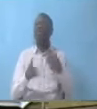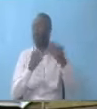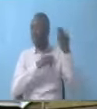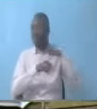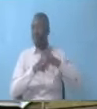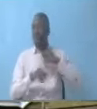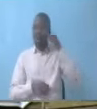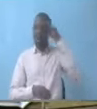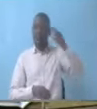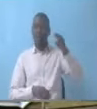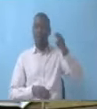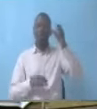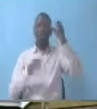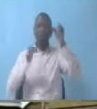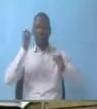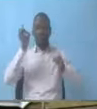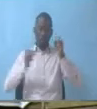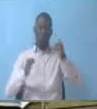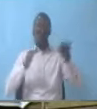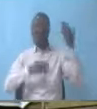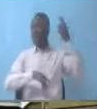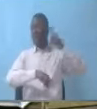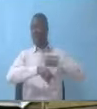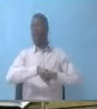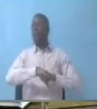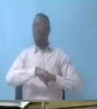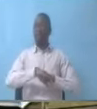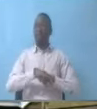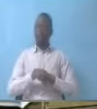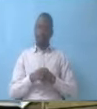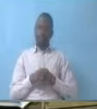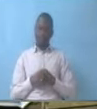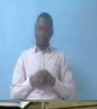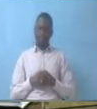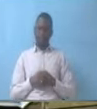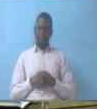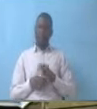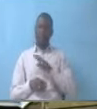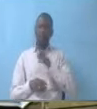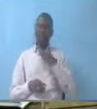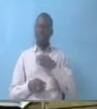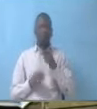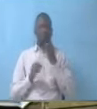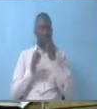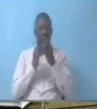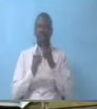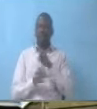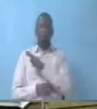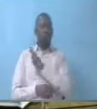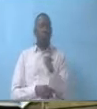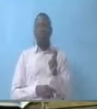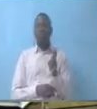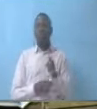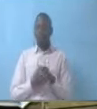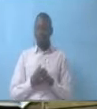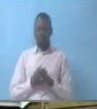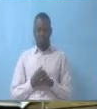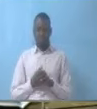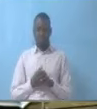Attorney General, Minister, at the time, I cannot deny the